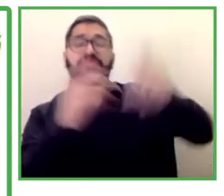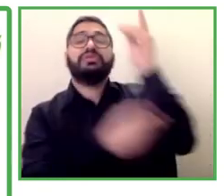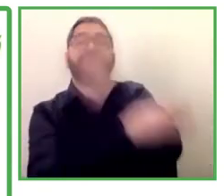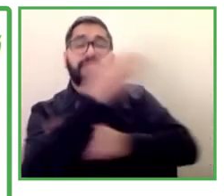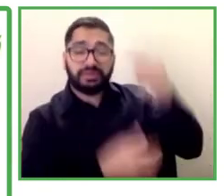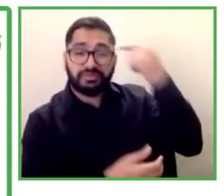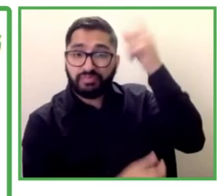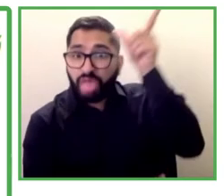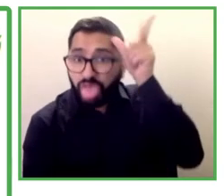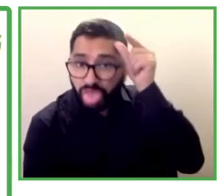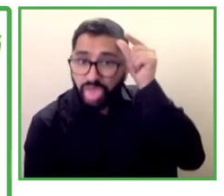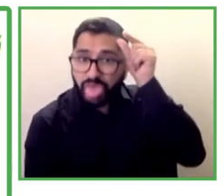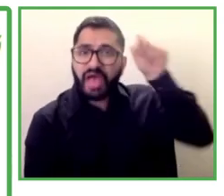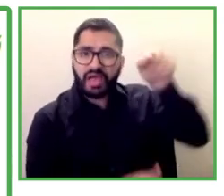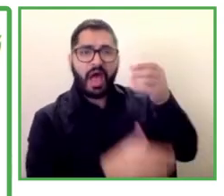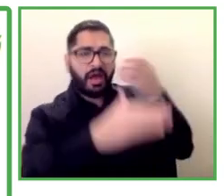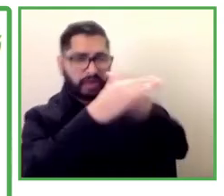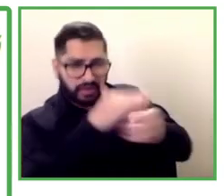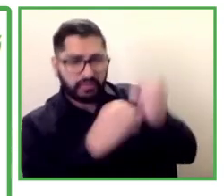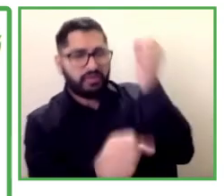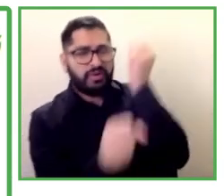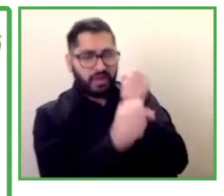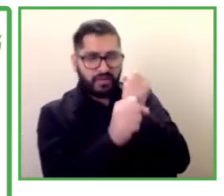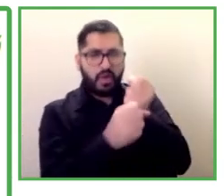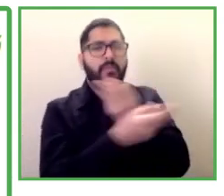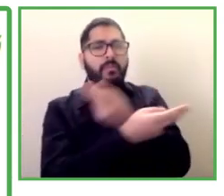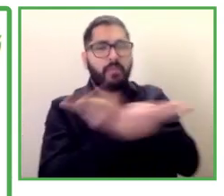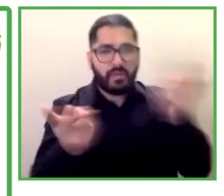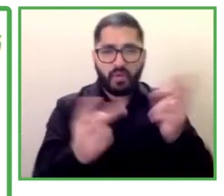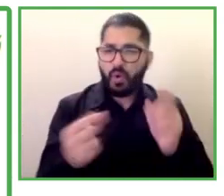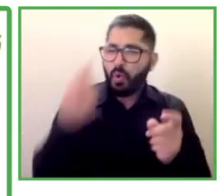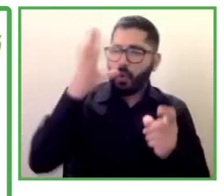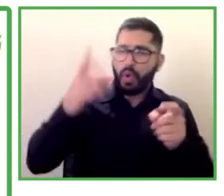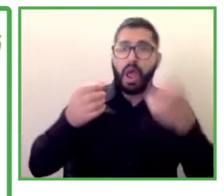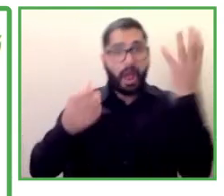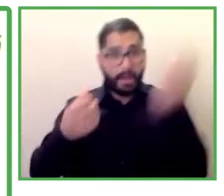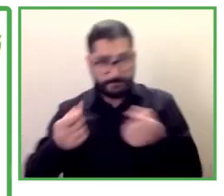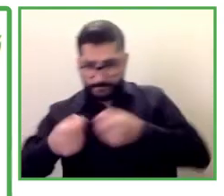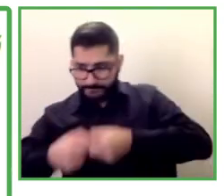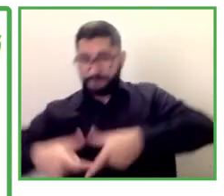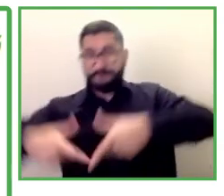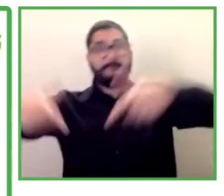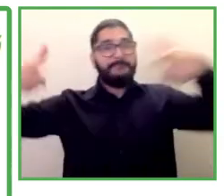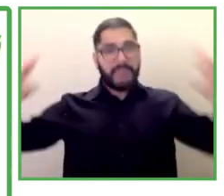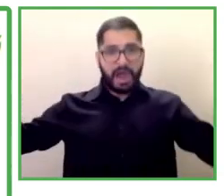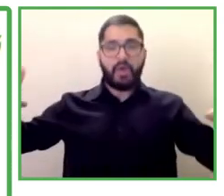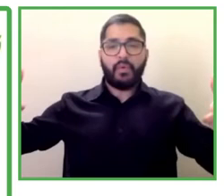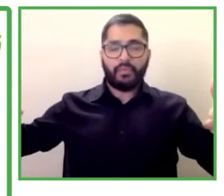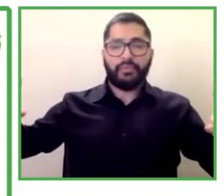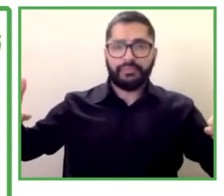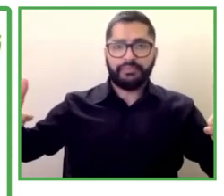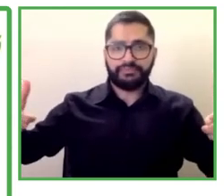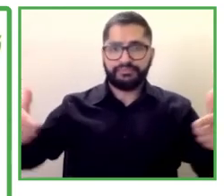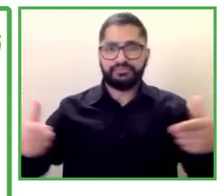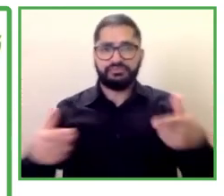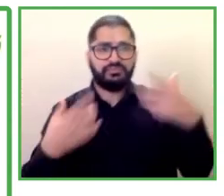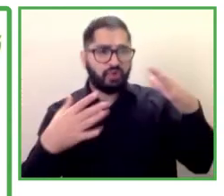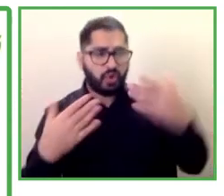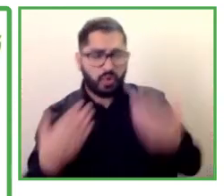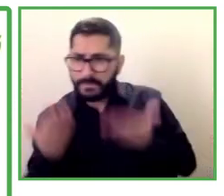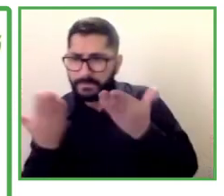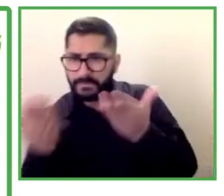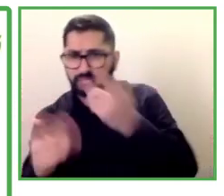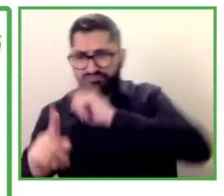disabilities, disabilities to, for employment, for public employment. So this is not just for what we're doing now, but for